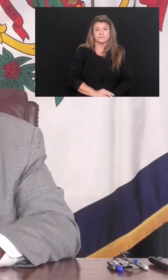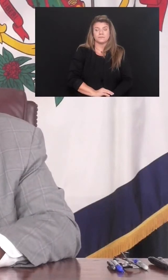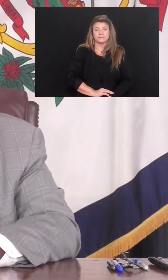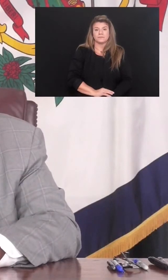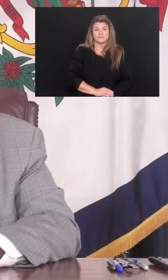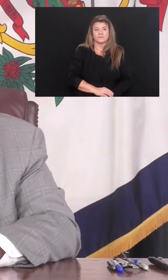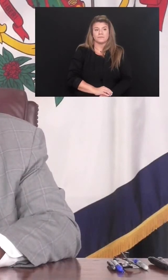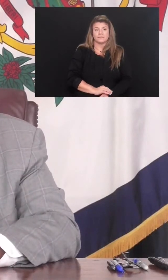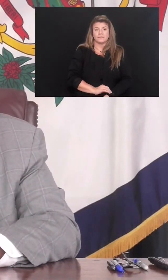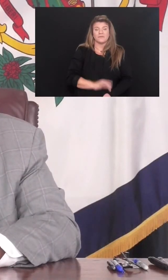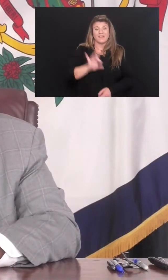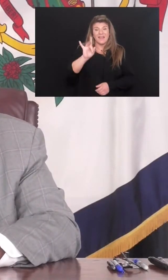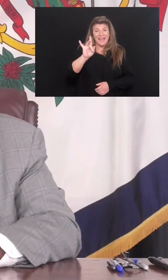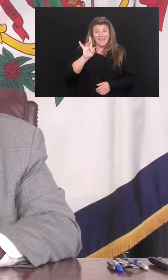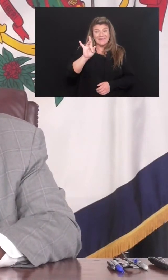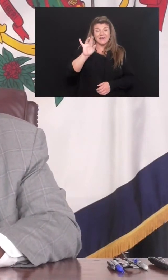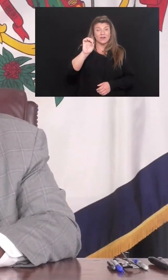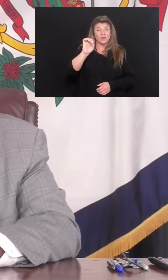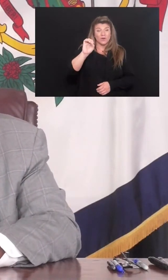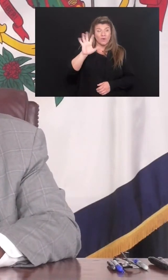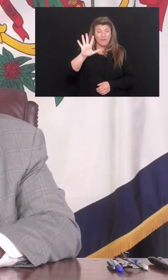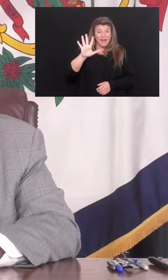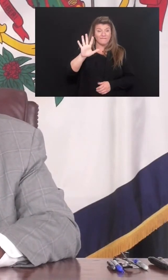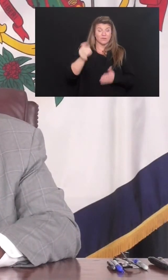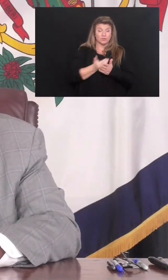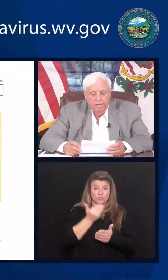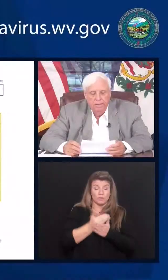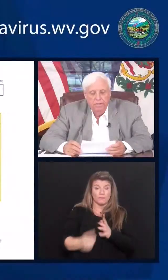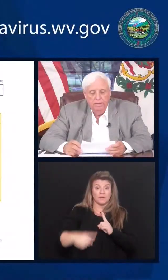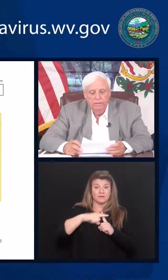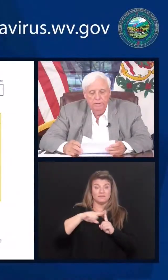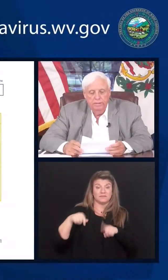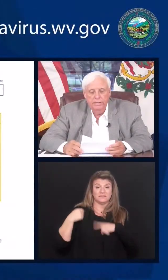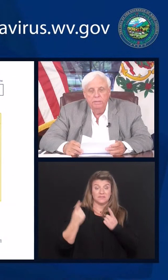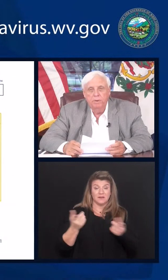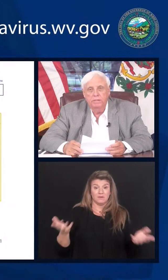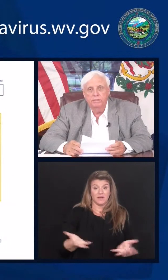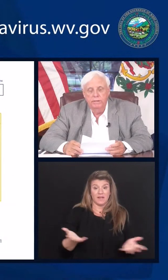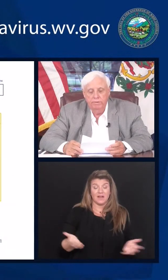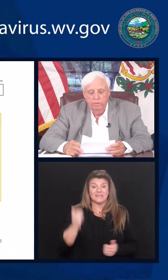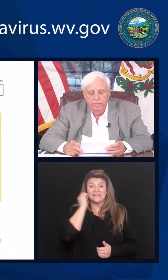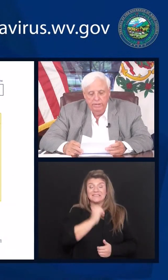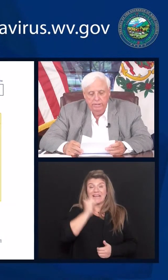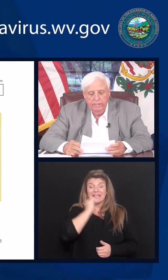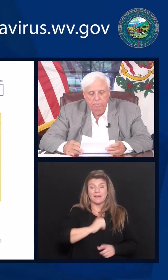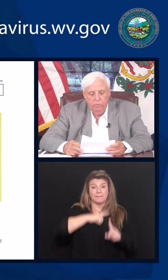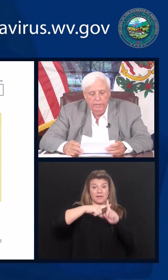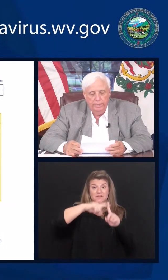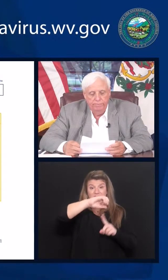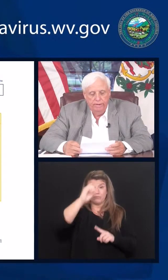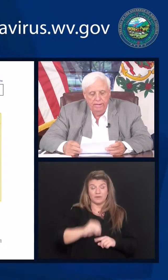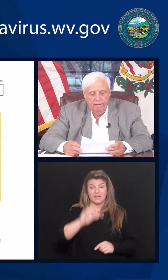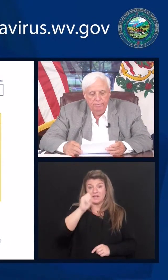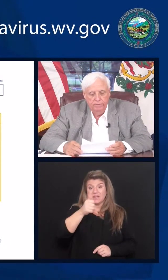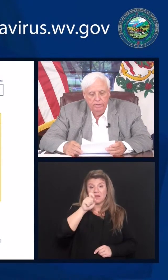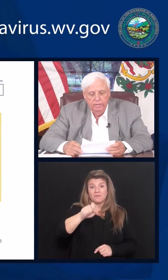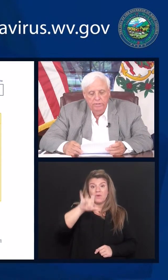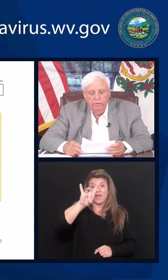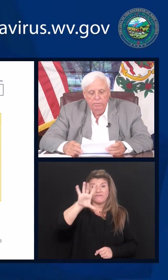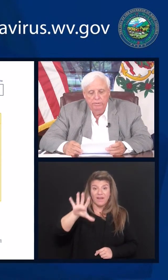1,805 new positive cases since the last time we were here. A daily positivity rate of